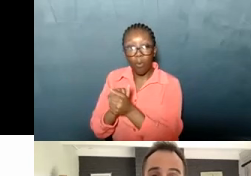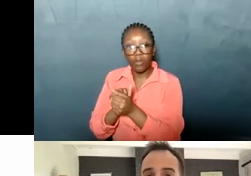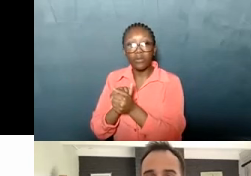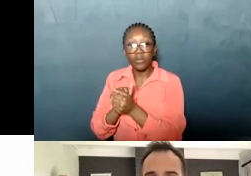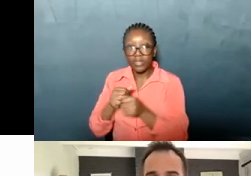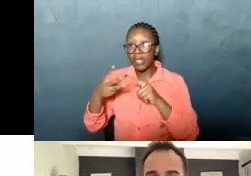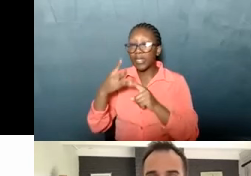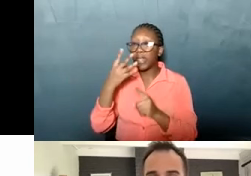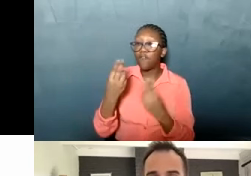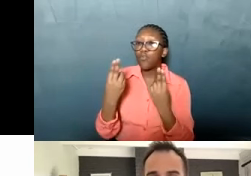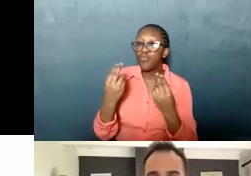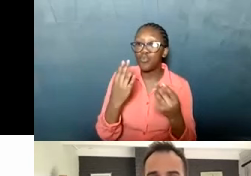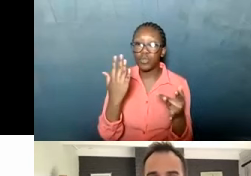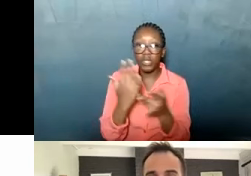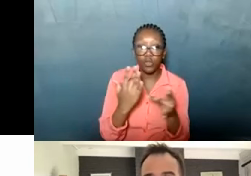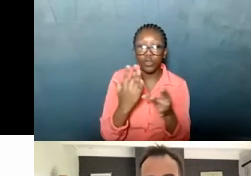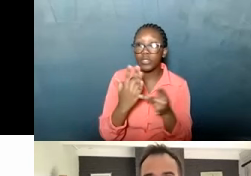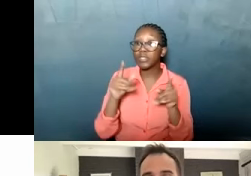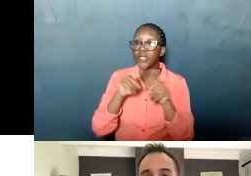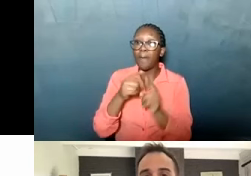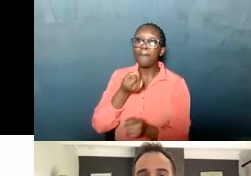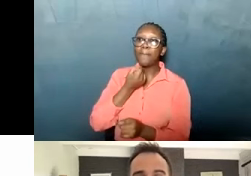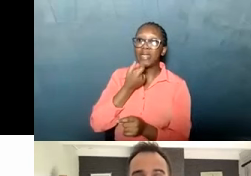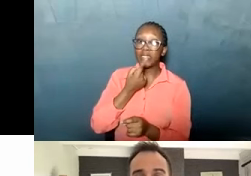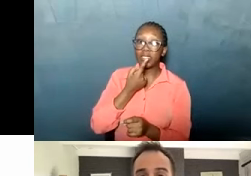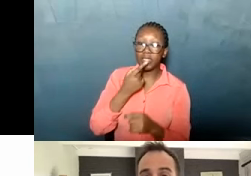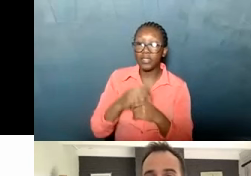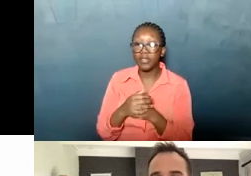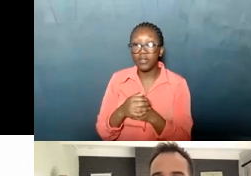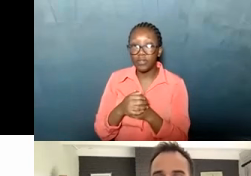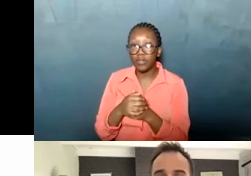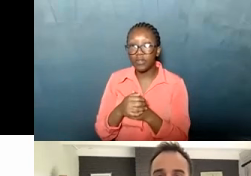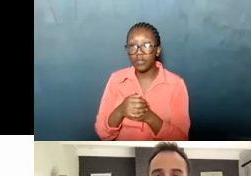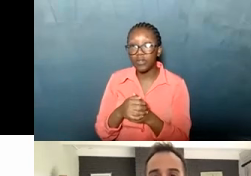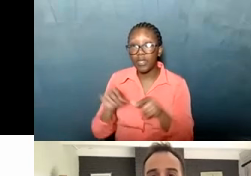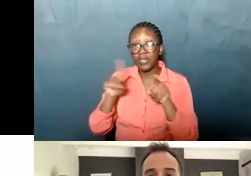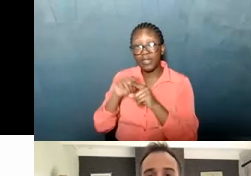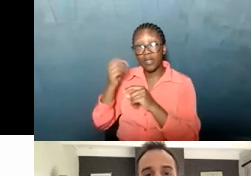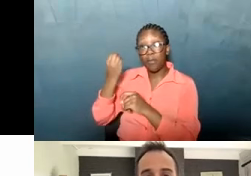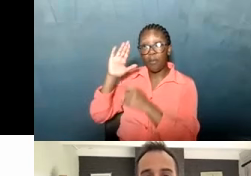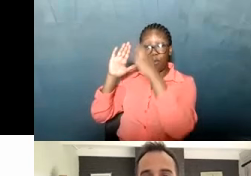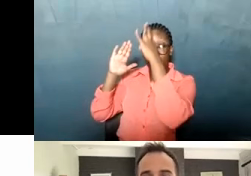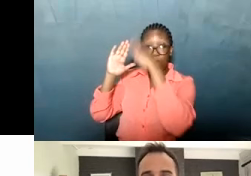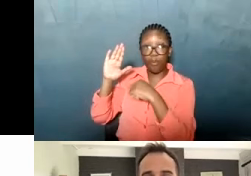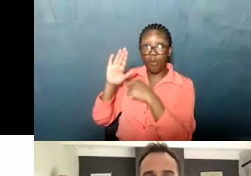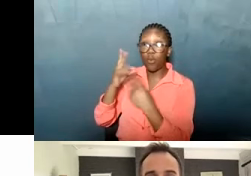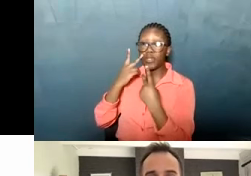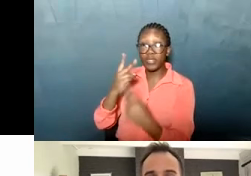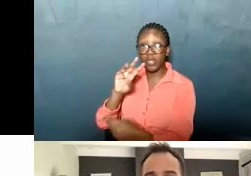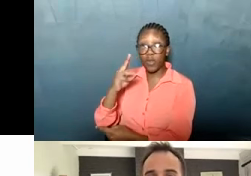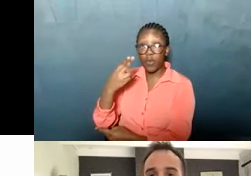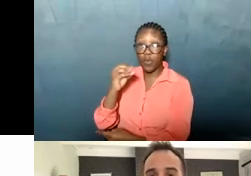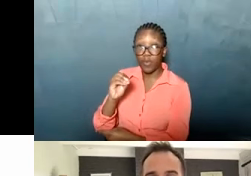and telemedicine. Task shifting, as seen on this page from the World Report on Hearing,